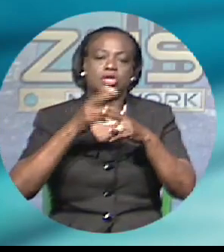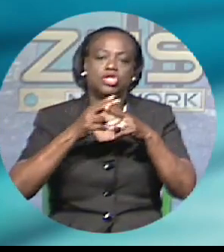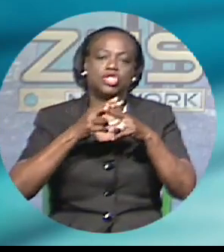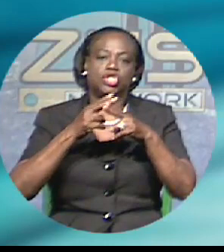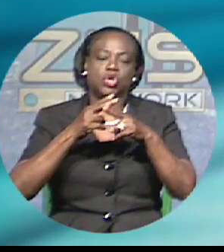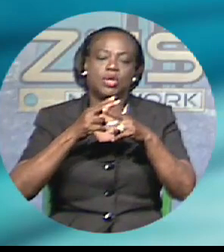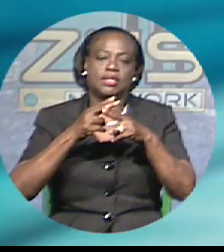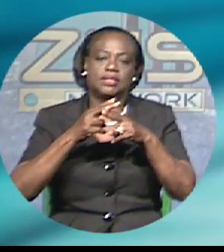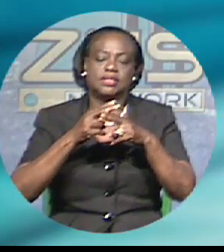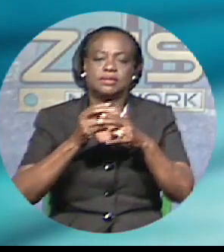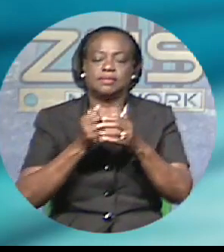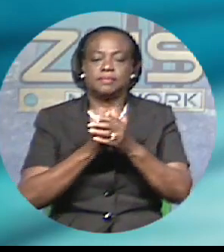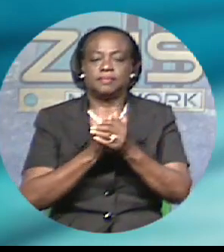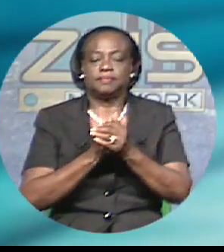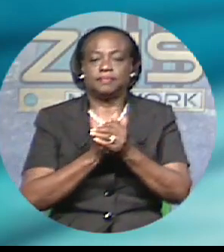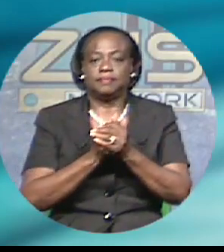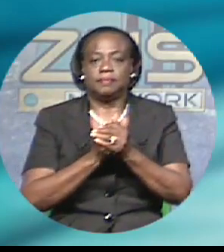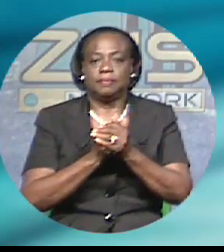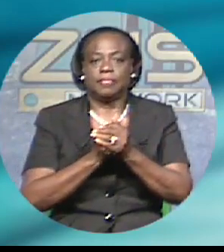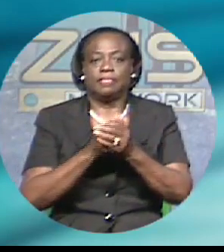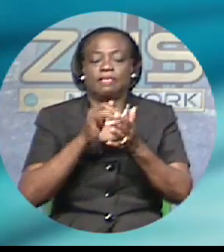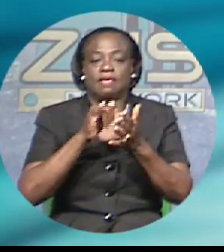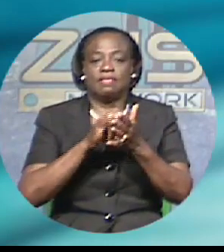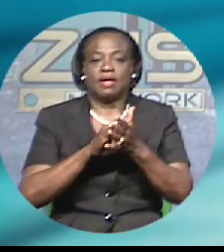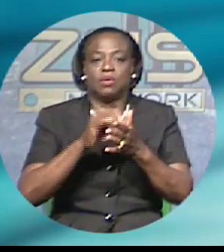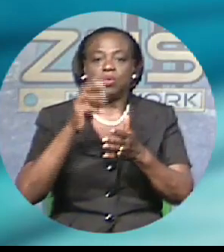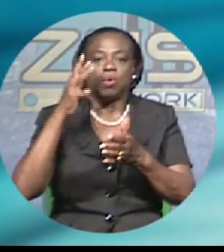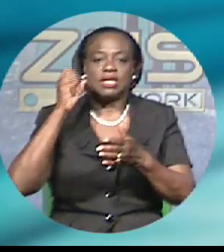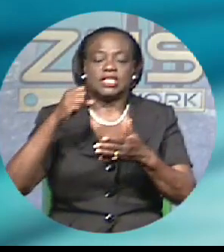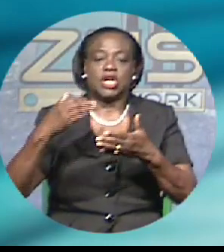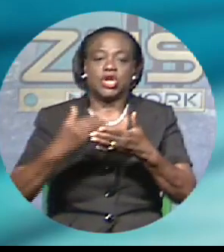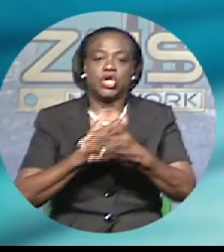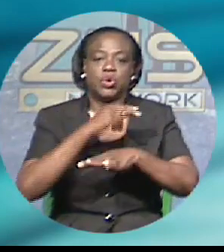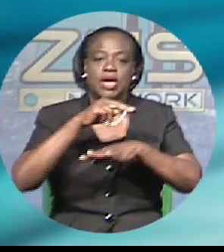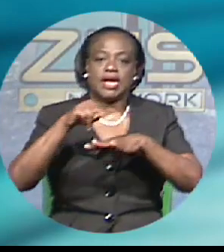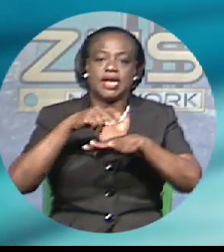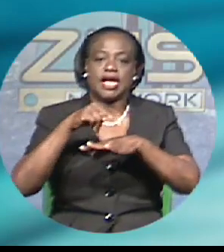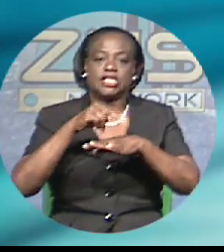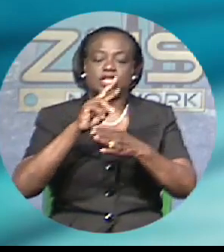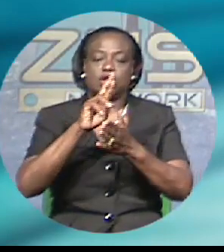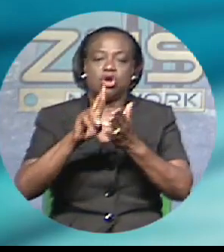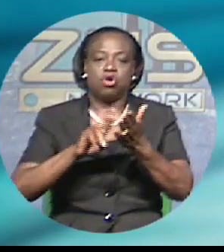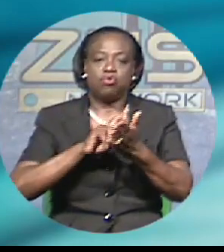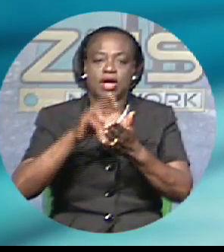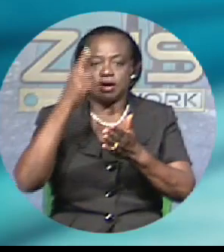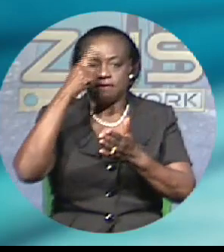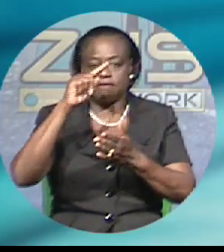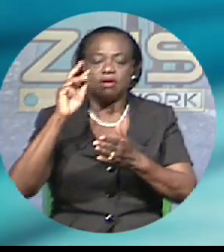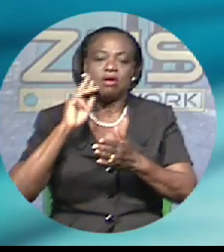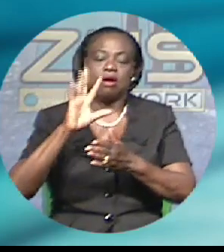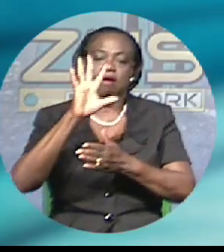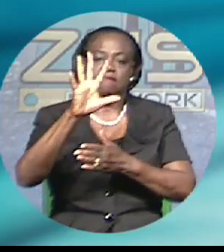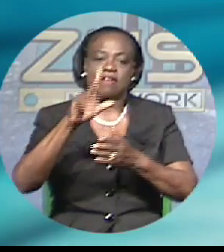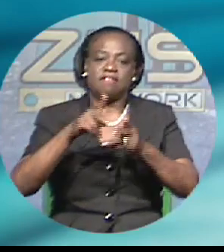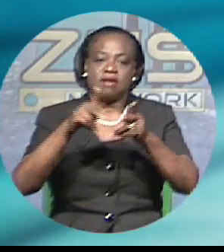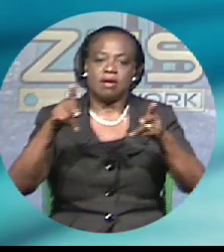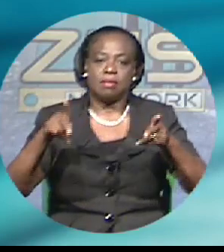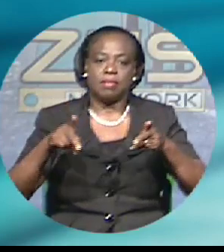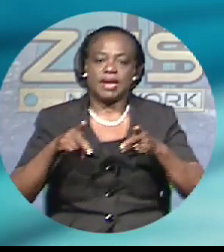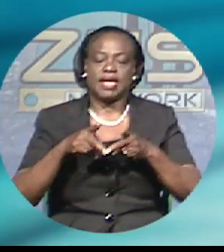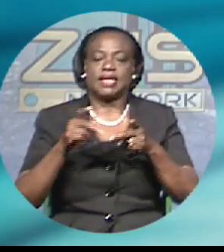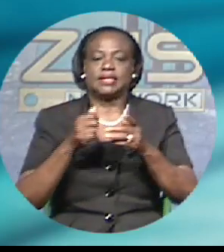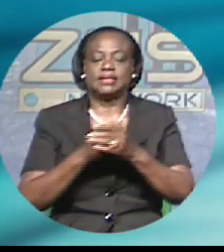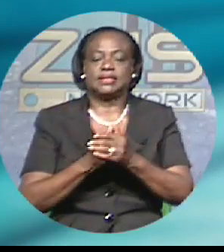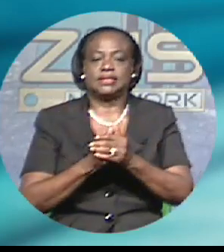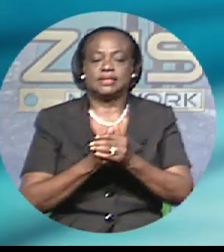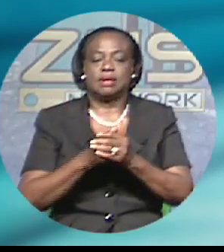in 4:12.14. However, that was a new national record and a fifth place overall. Laura Morley, she was the final hope